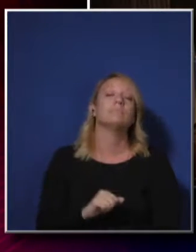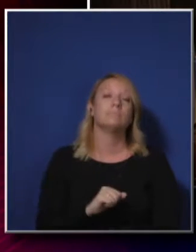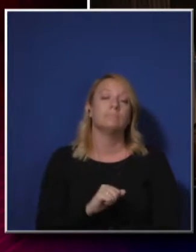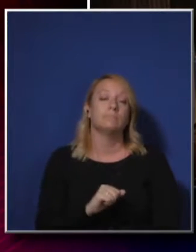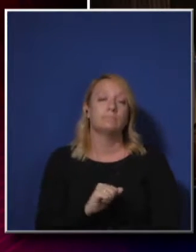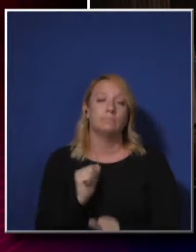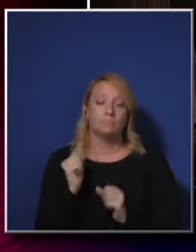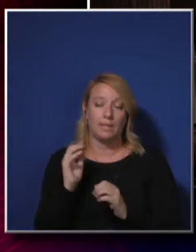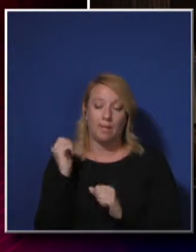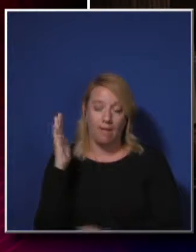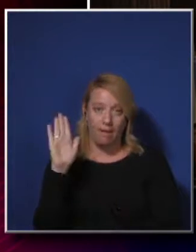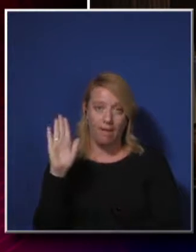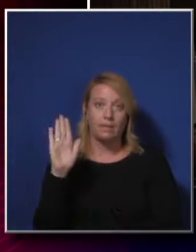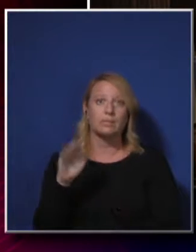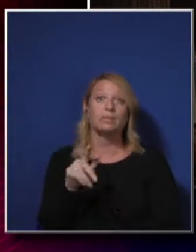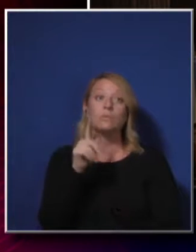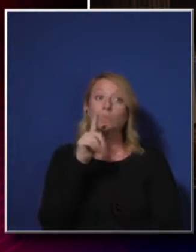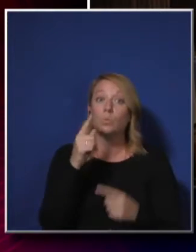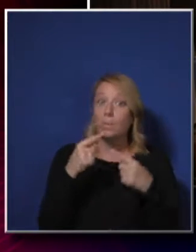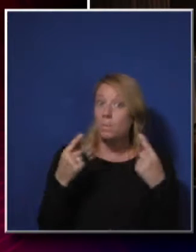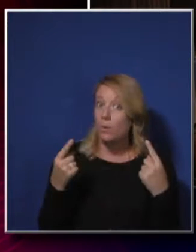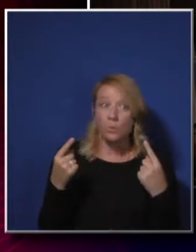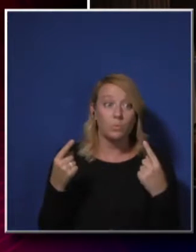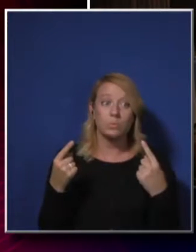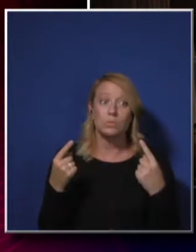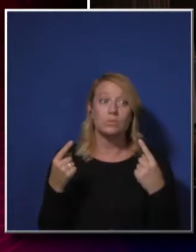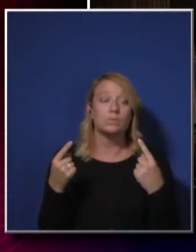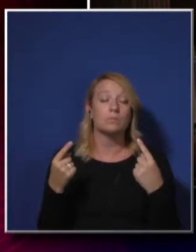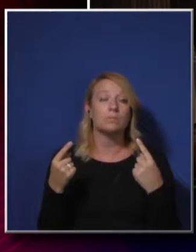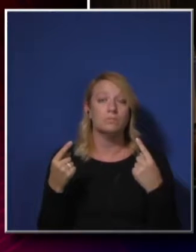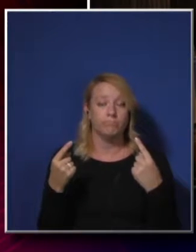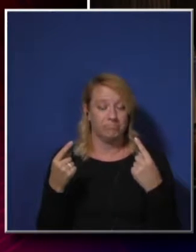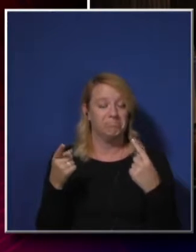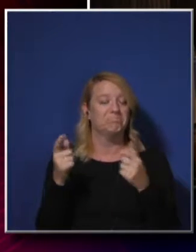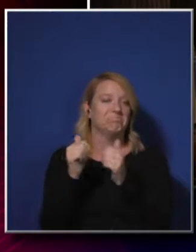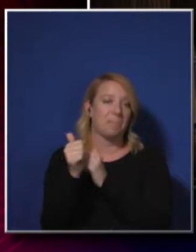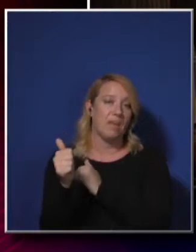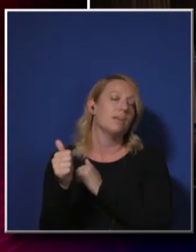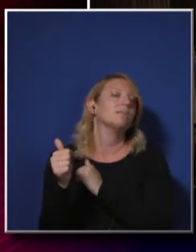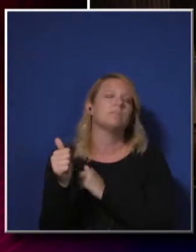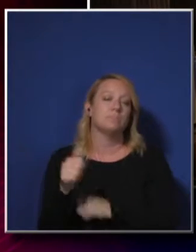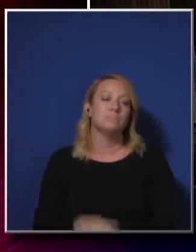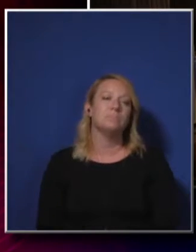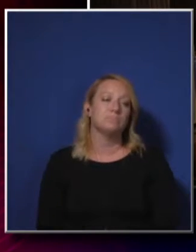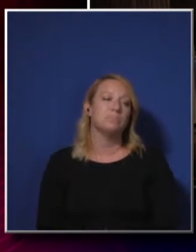Aye. Aye. Any opposed? Ayes have it.